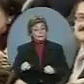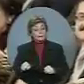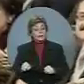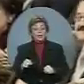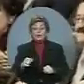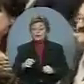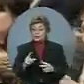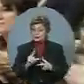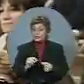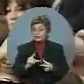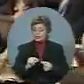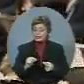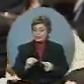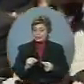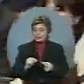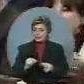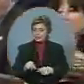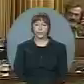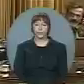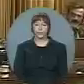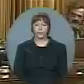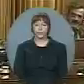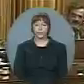most money to the Liberal Party.